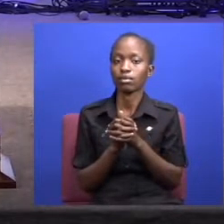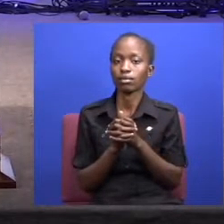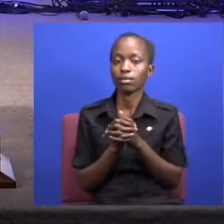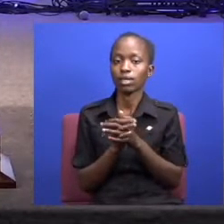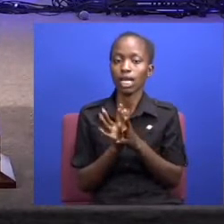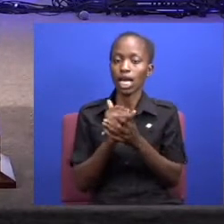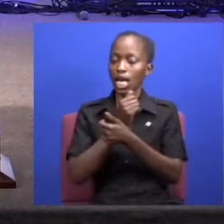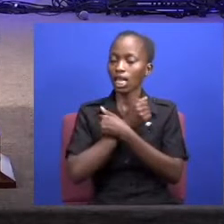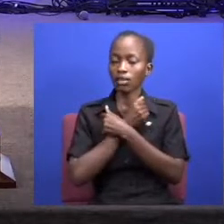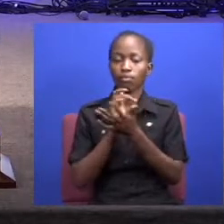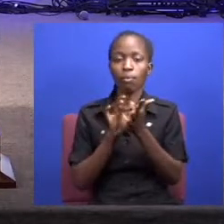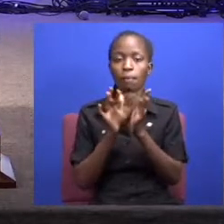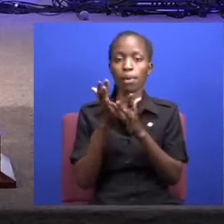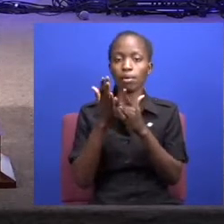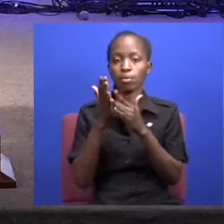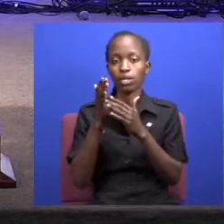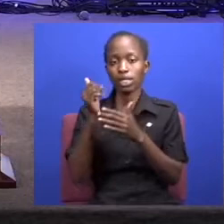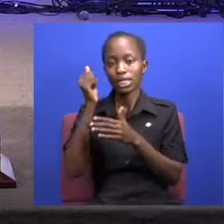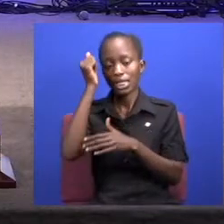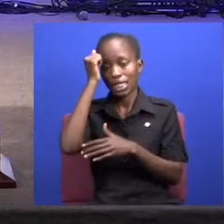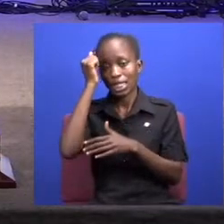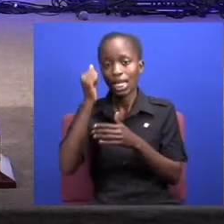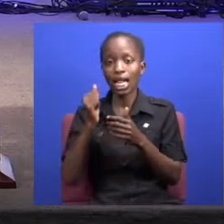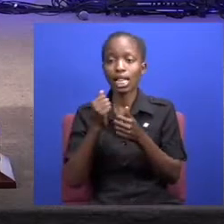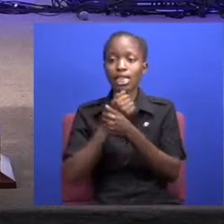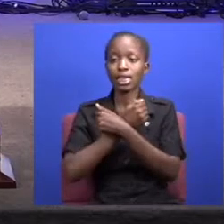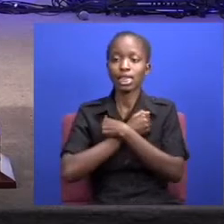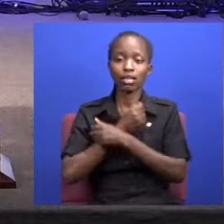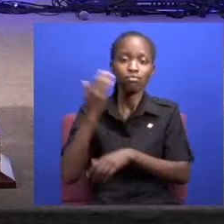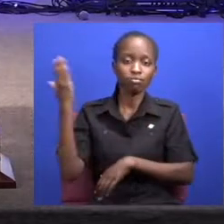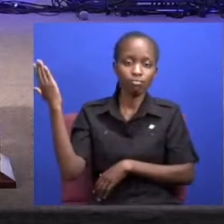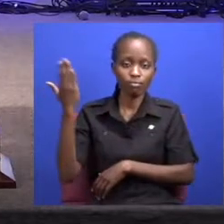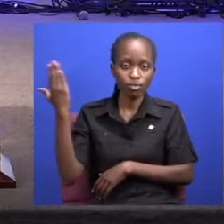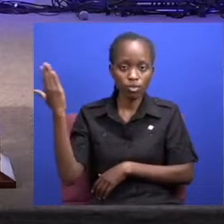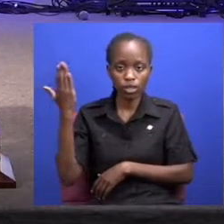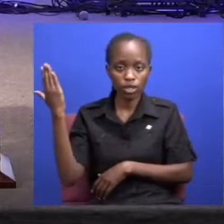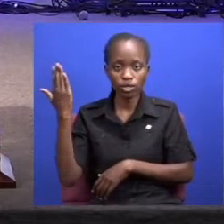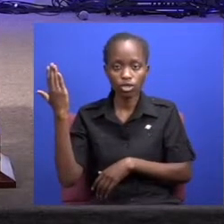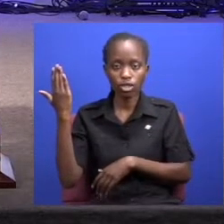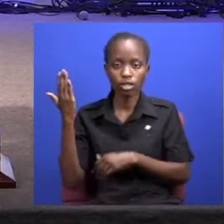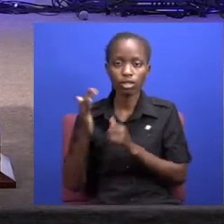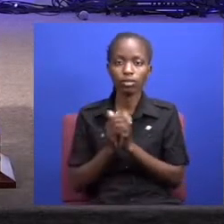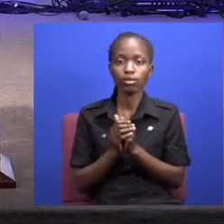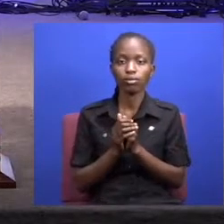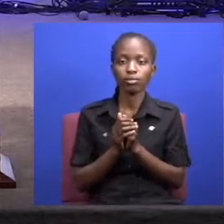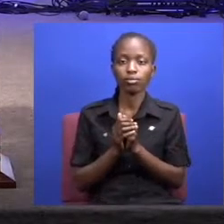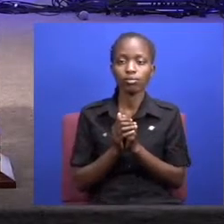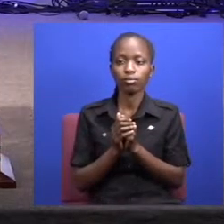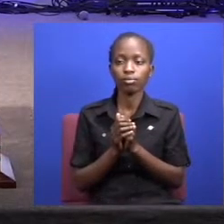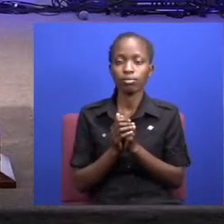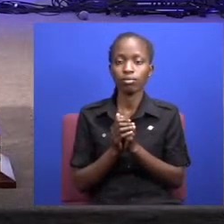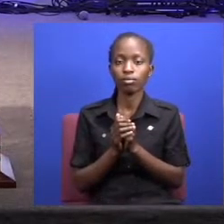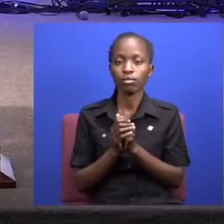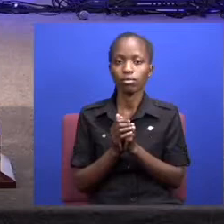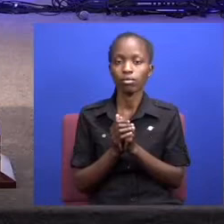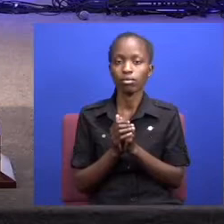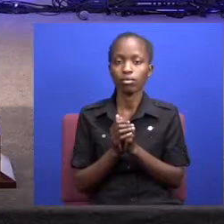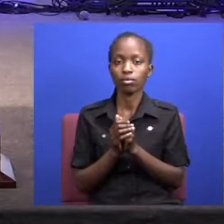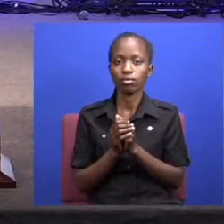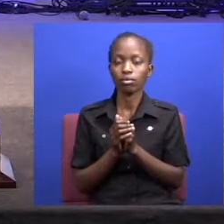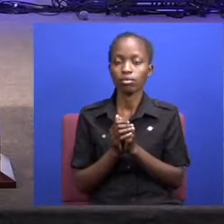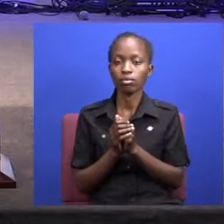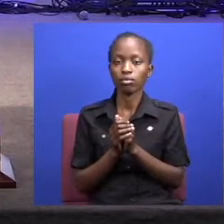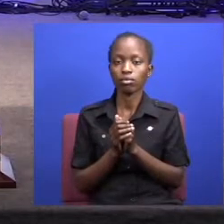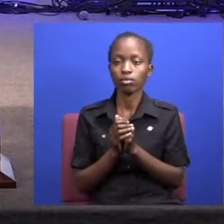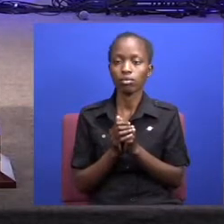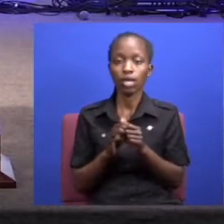I came to love Bible study. And I would love the sermons from the great men of God, the preachers, the pastors right here in this